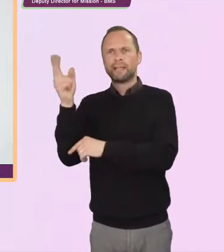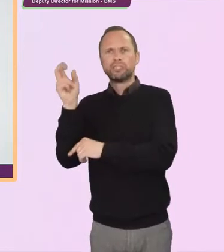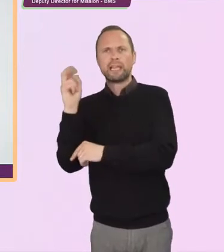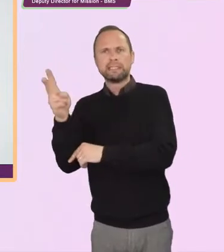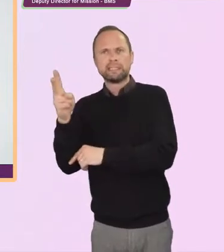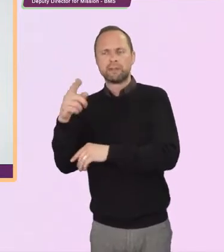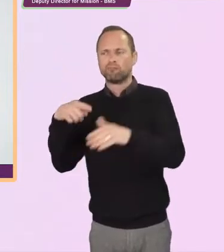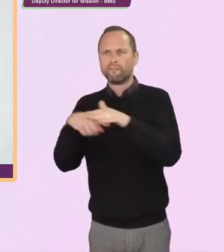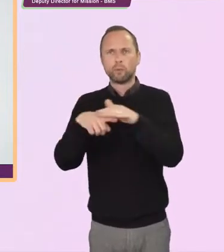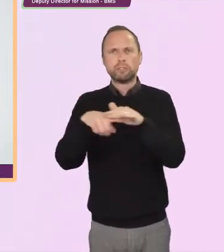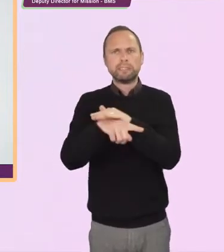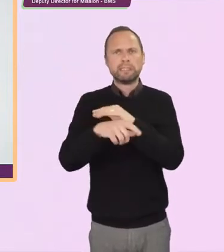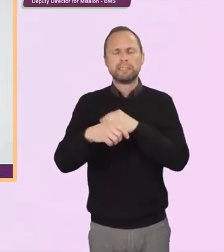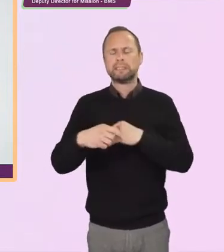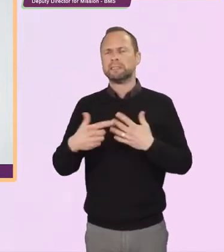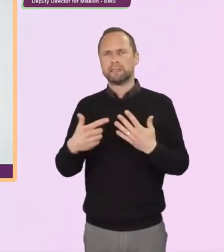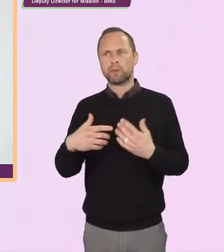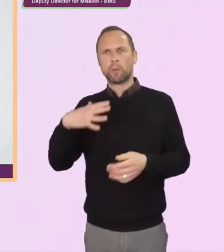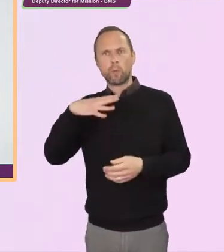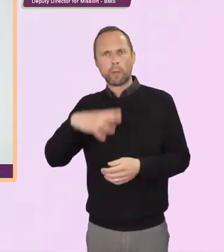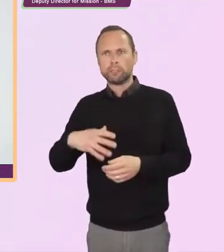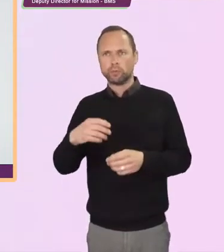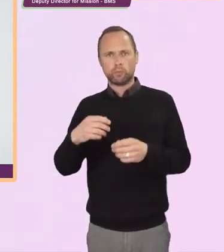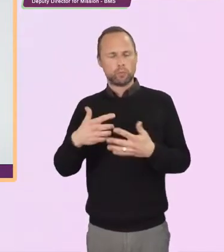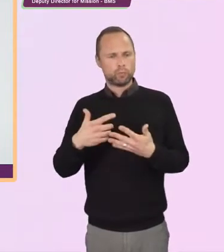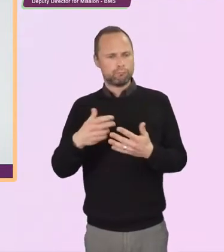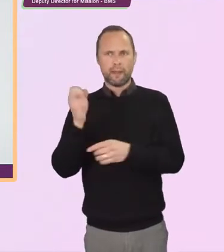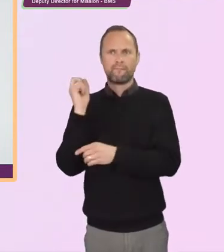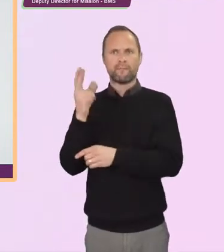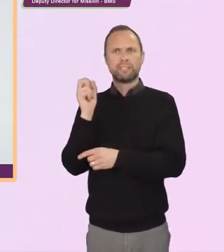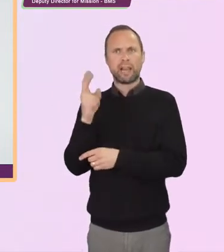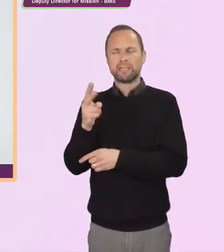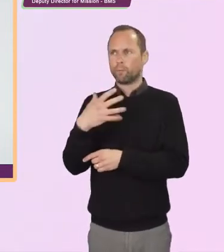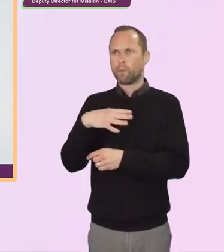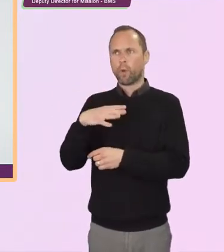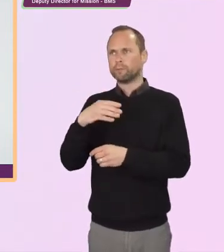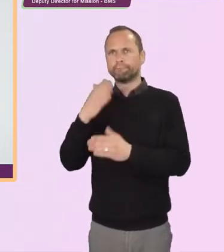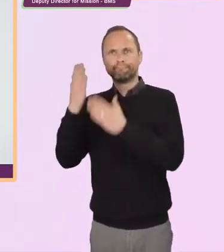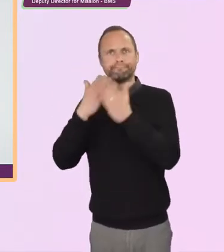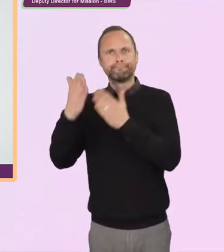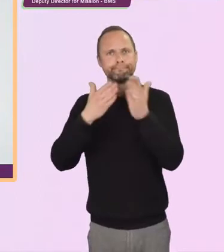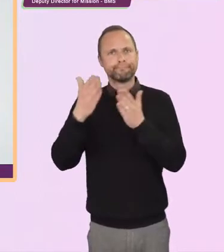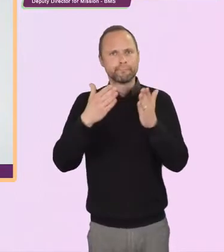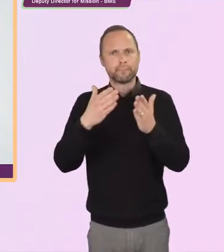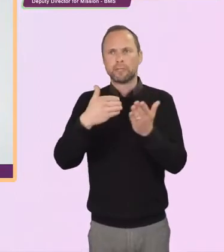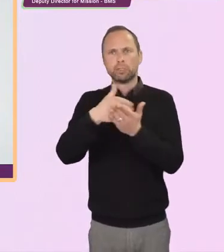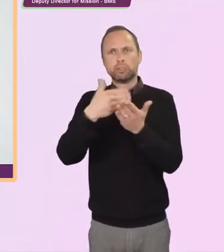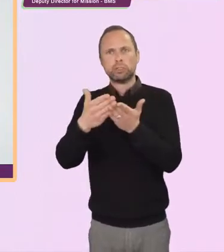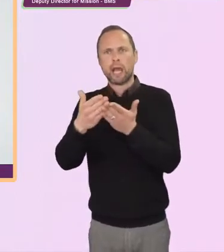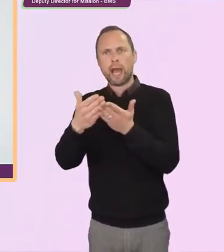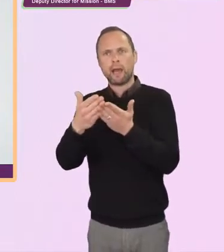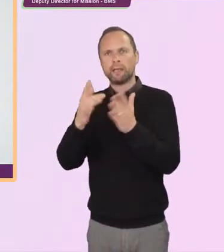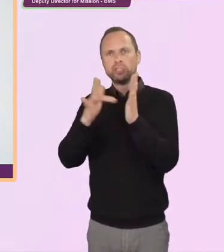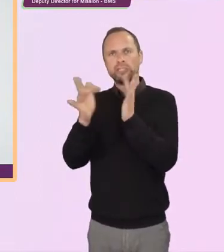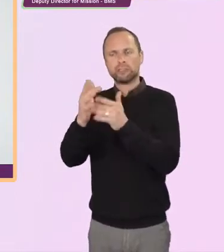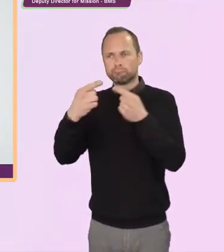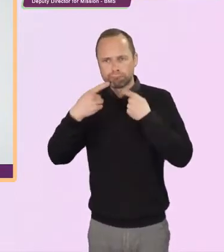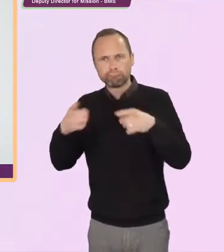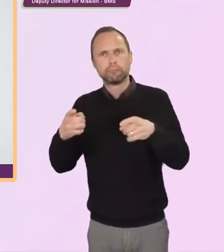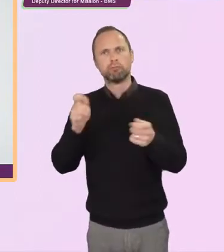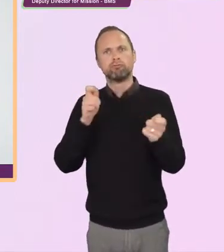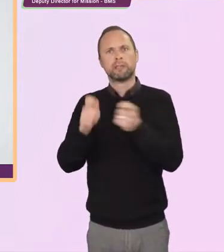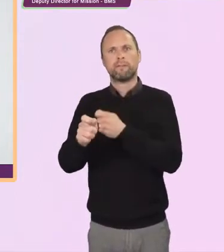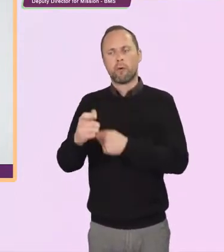across the world. We would love to see more people go. We would love them to share the gospel with more people. We would love to see more lives